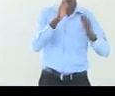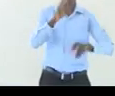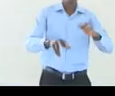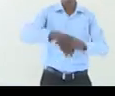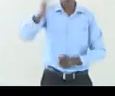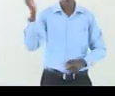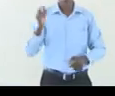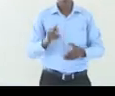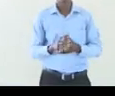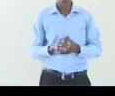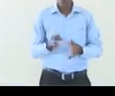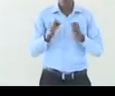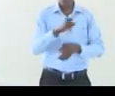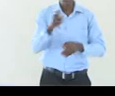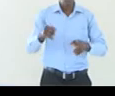What Jesus taught